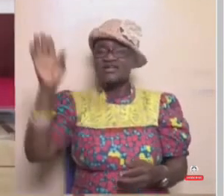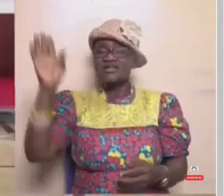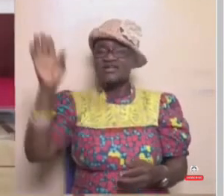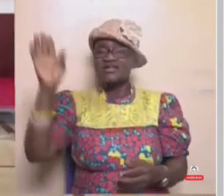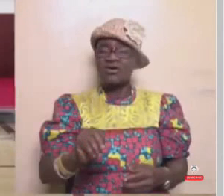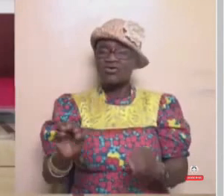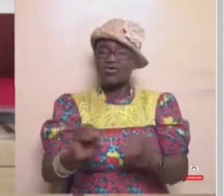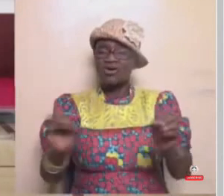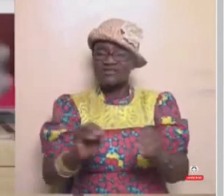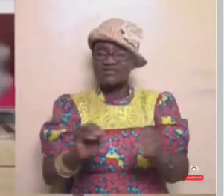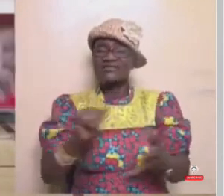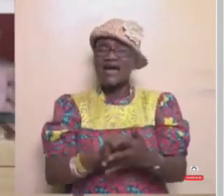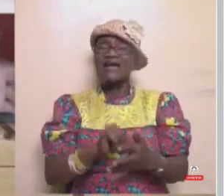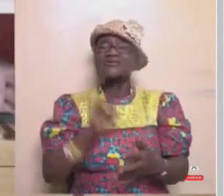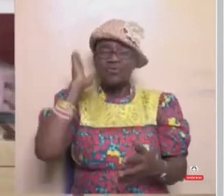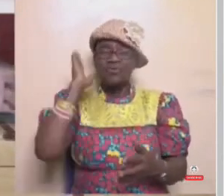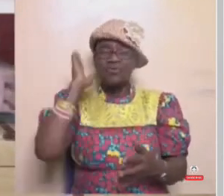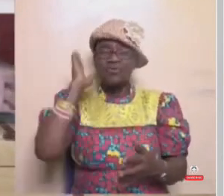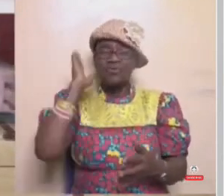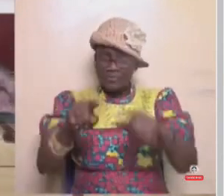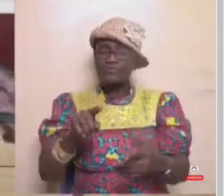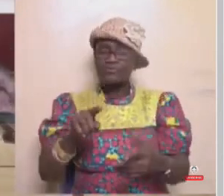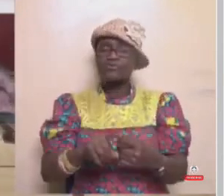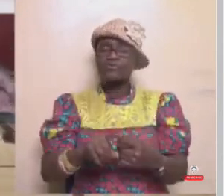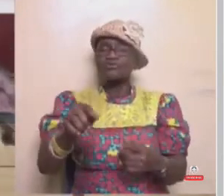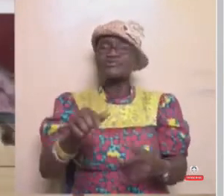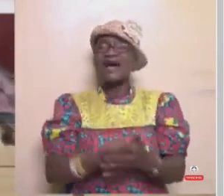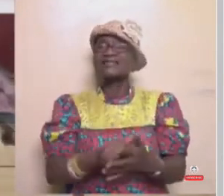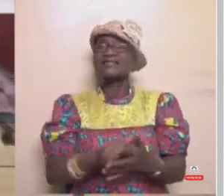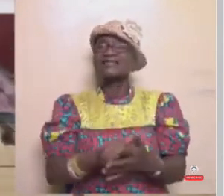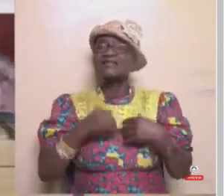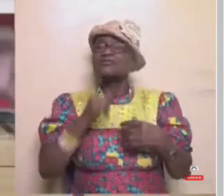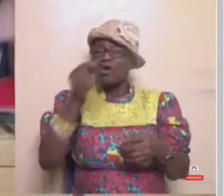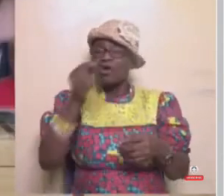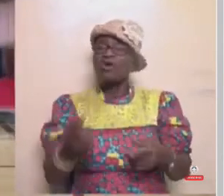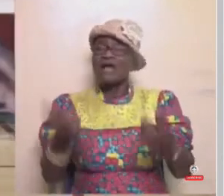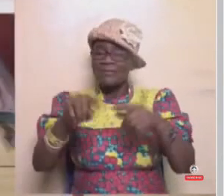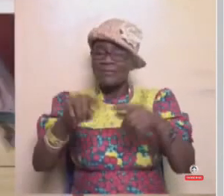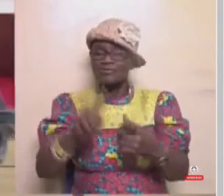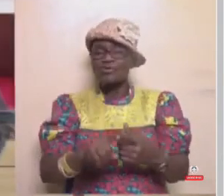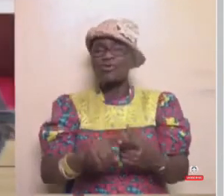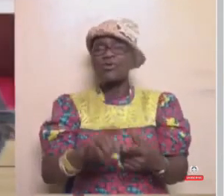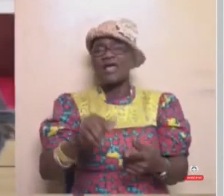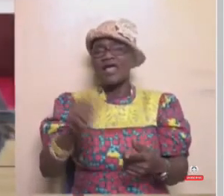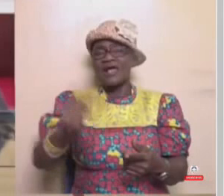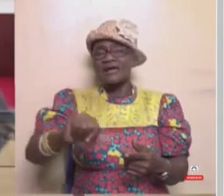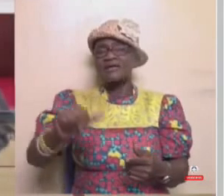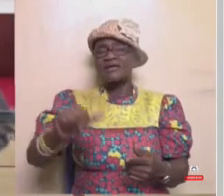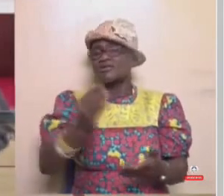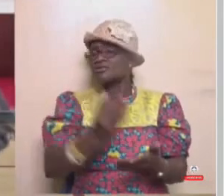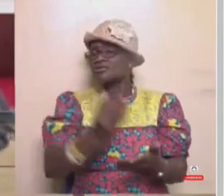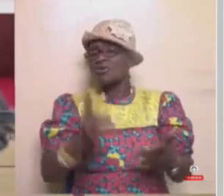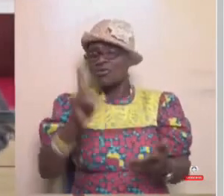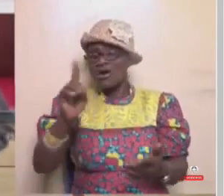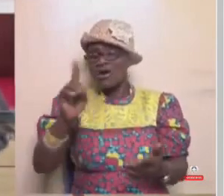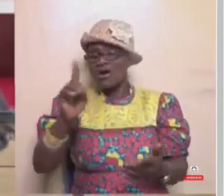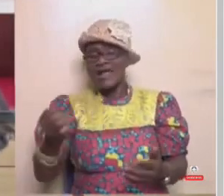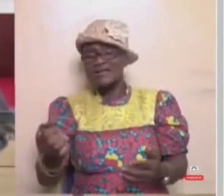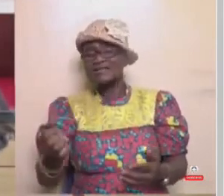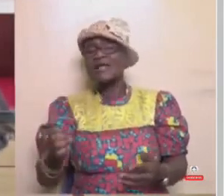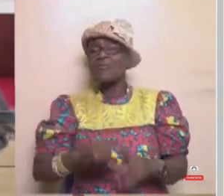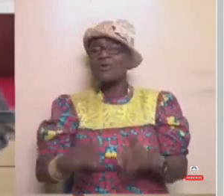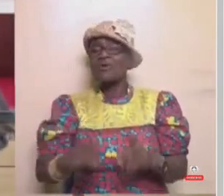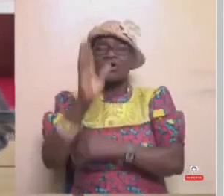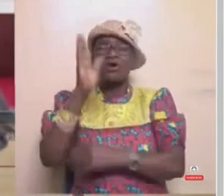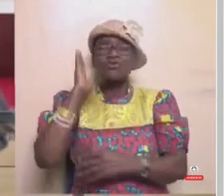God is faithful, who will not suffer you to be tempted above that ye are able. But we